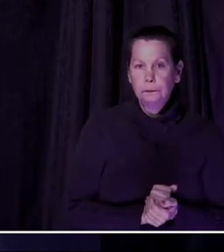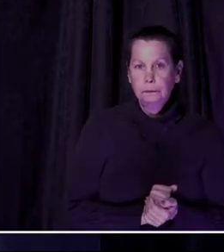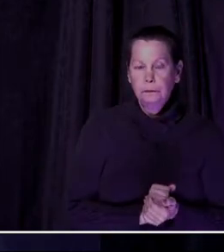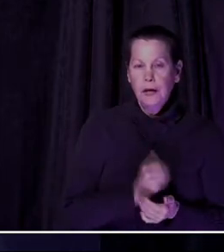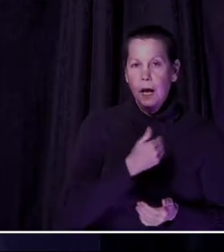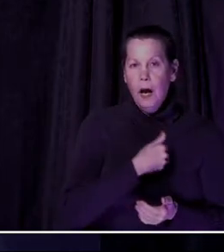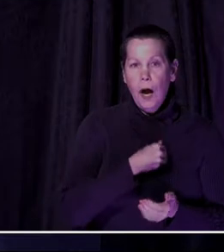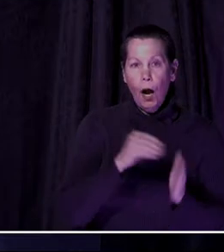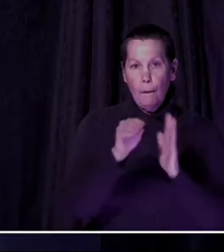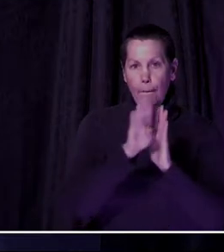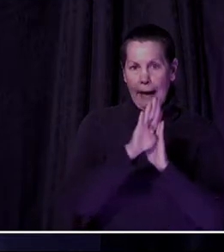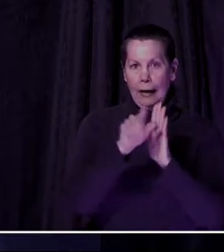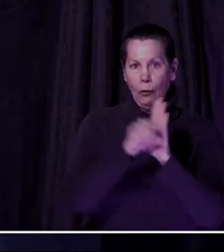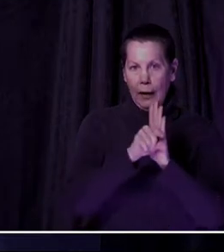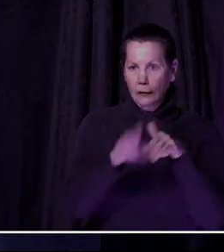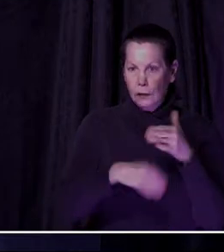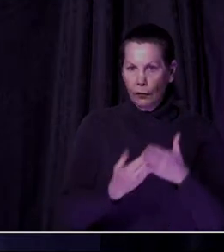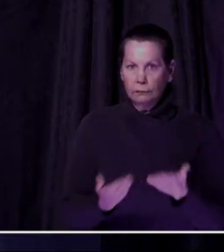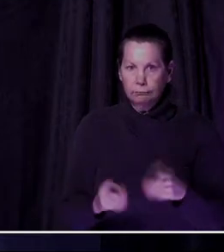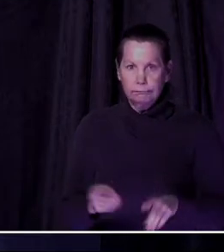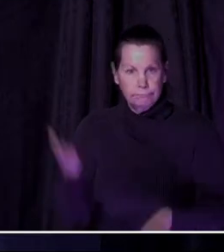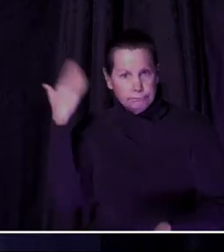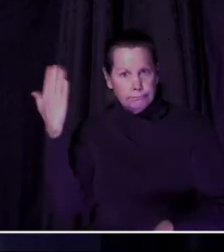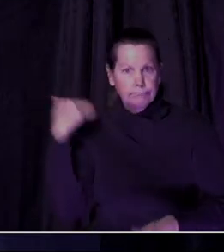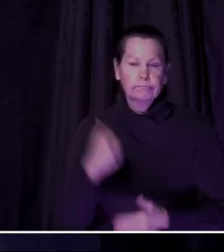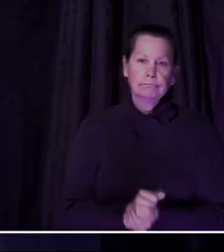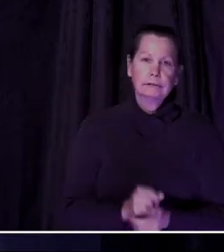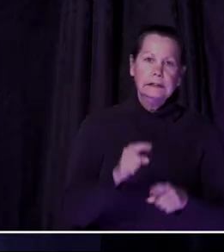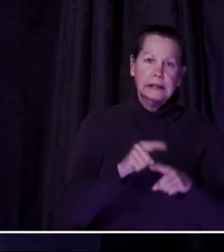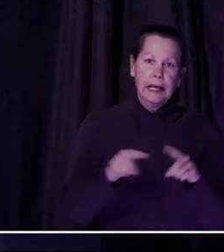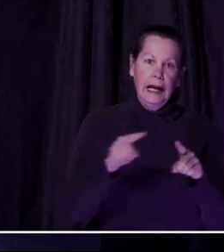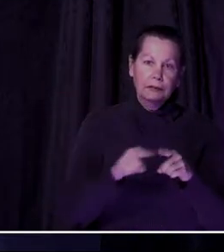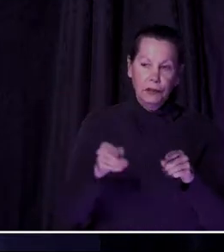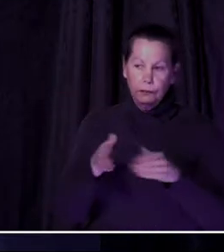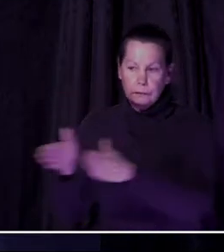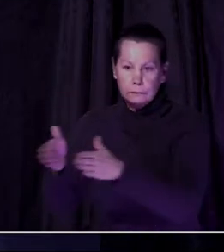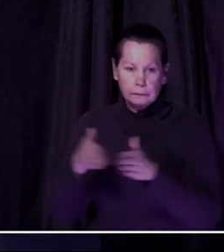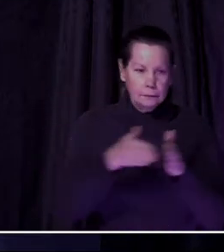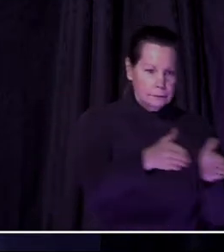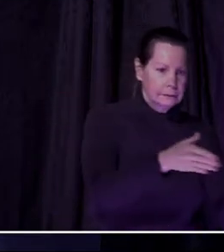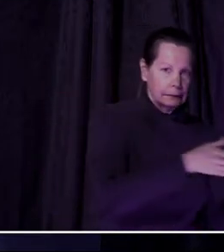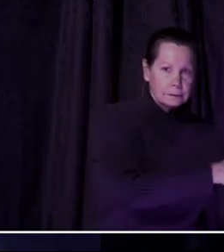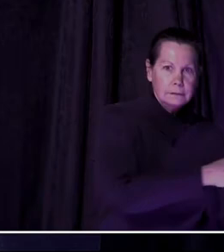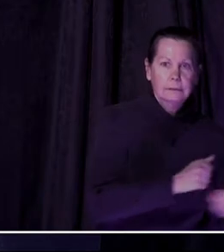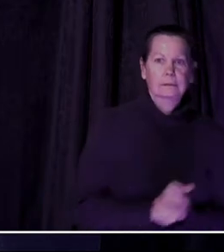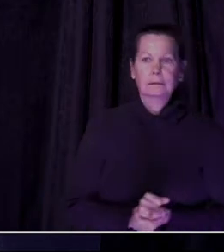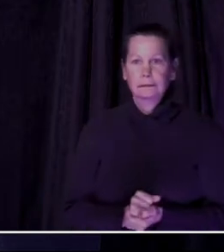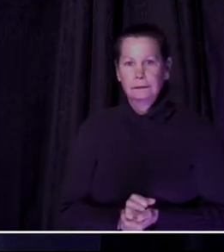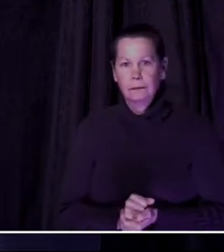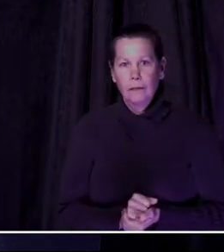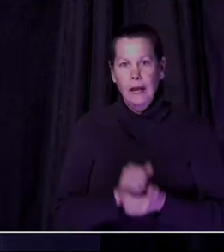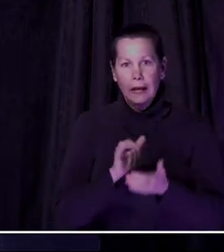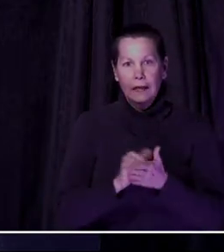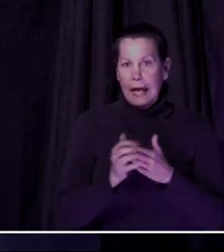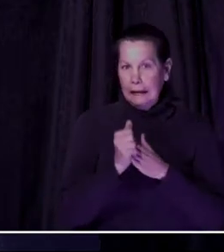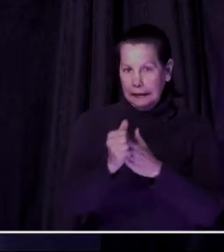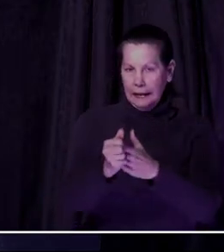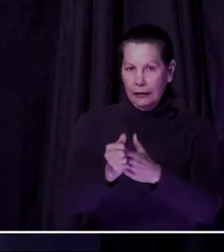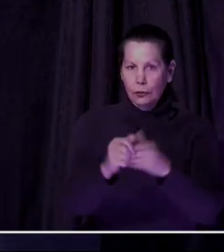our backgrounds and all that, as different highway systems, if you will, that lead to